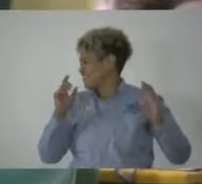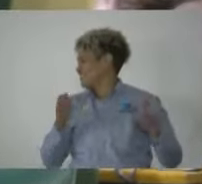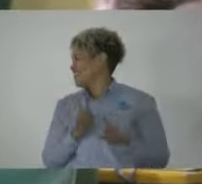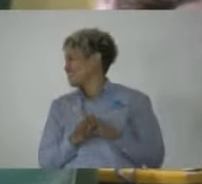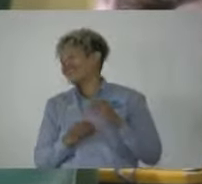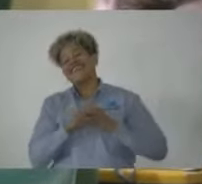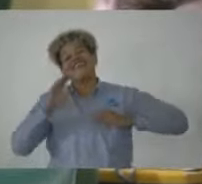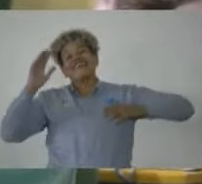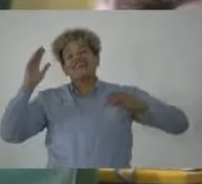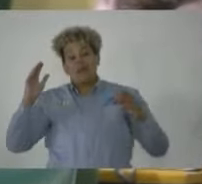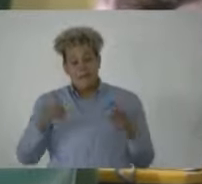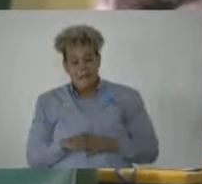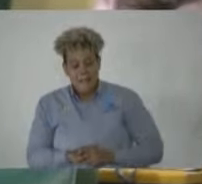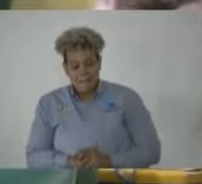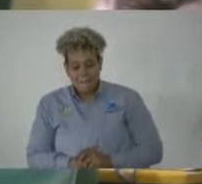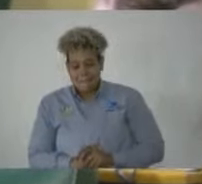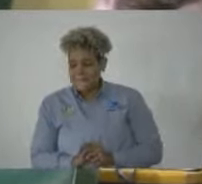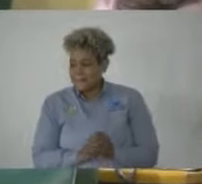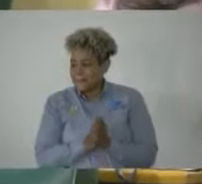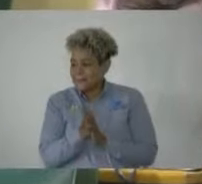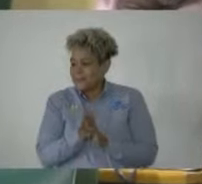Mr. Speaker,